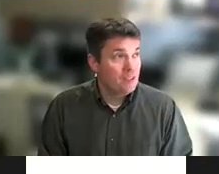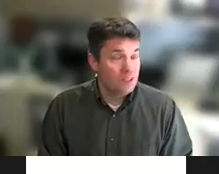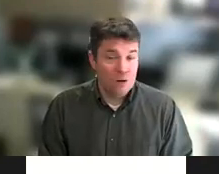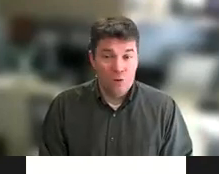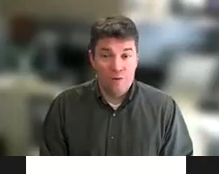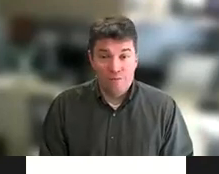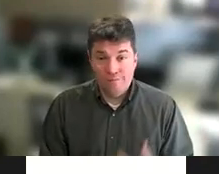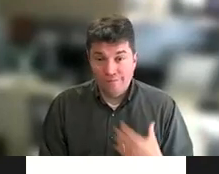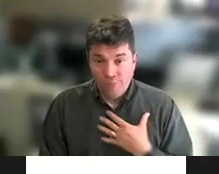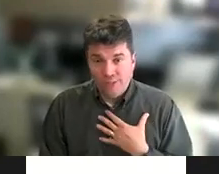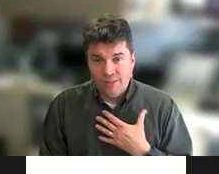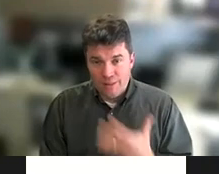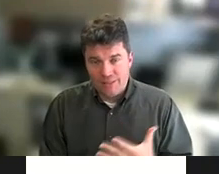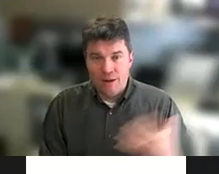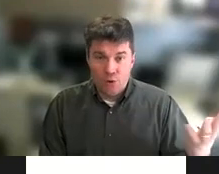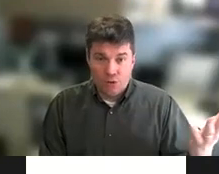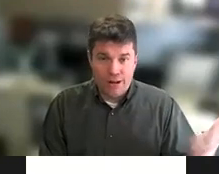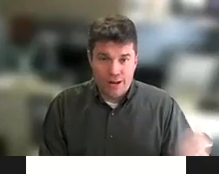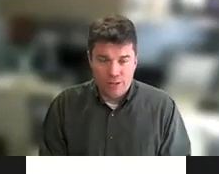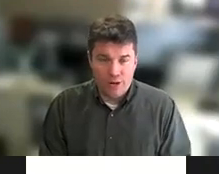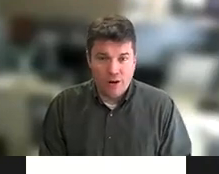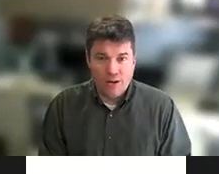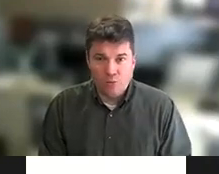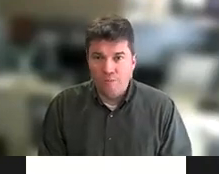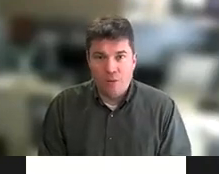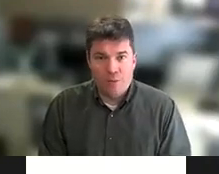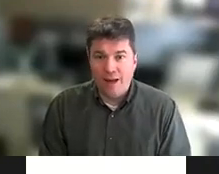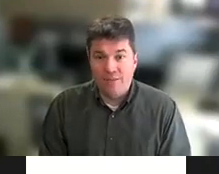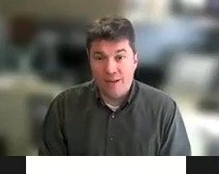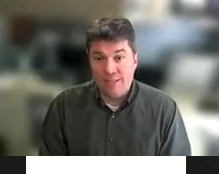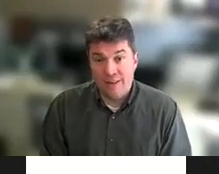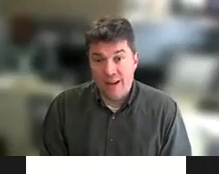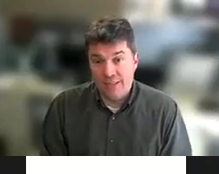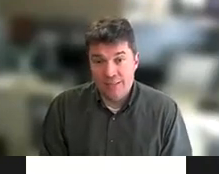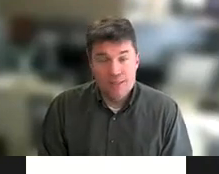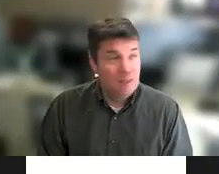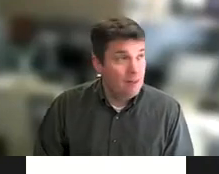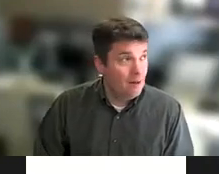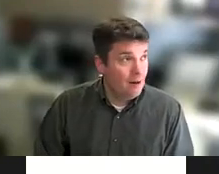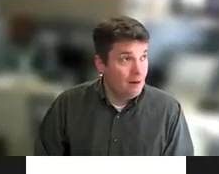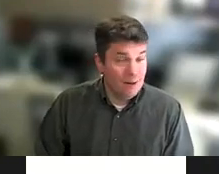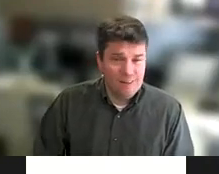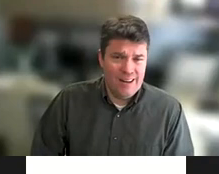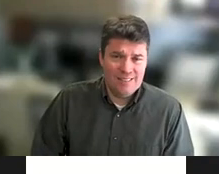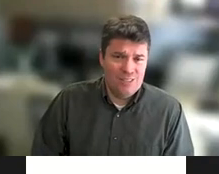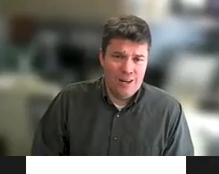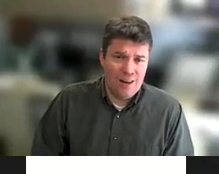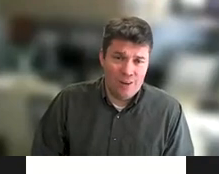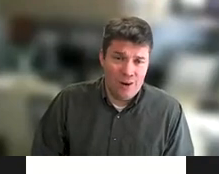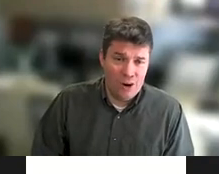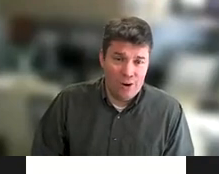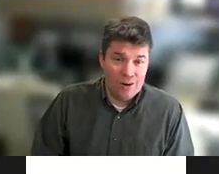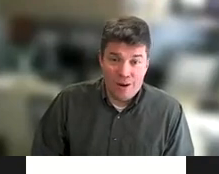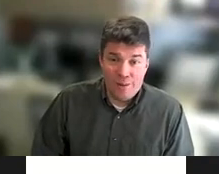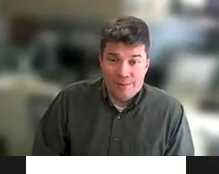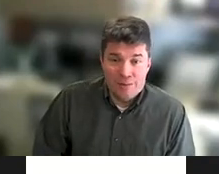on. So a person like myself or somebody else with a hearing loss would probably have the best advice. And it's usually